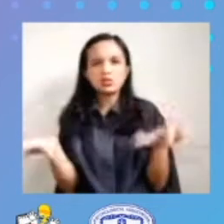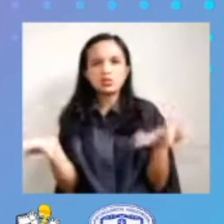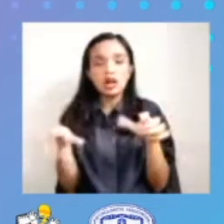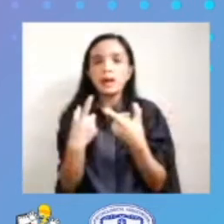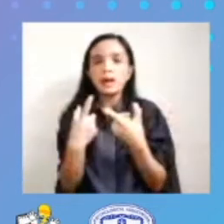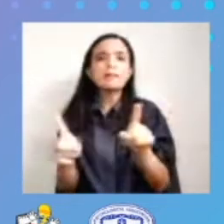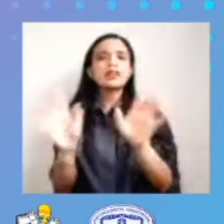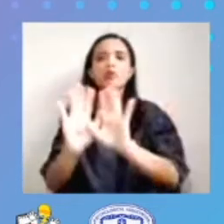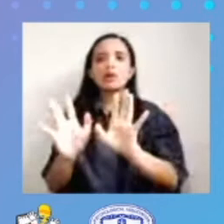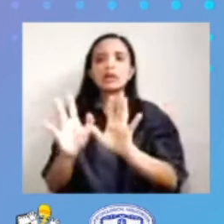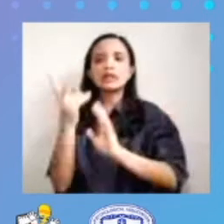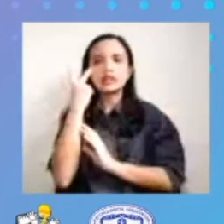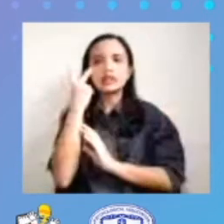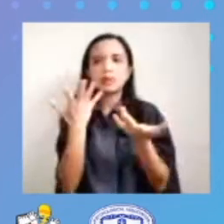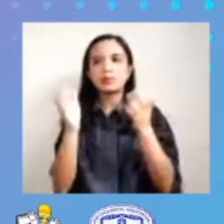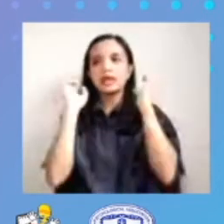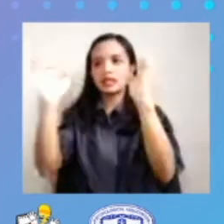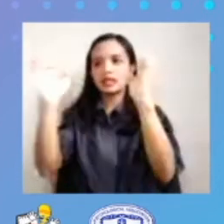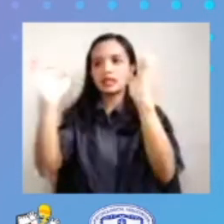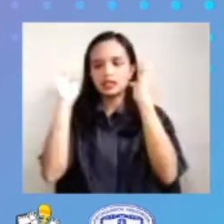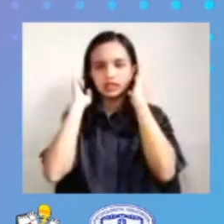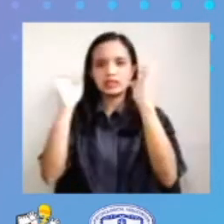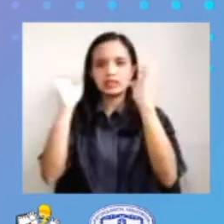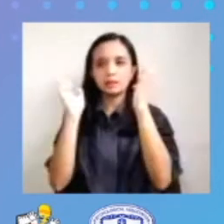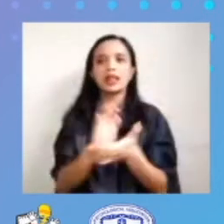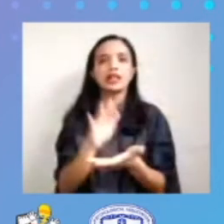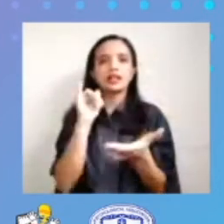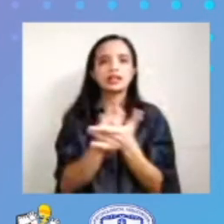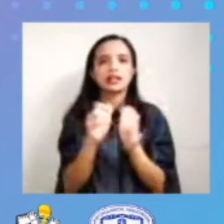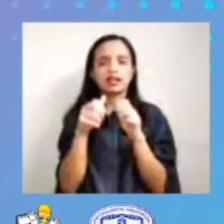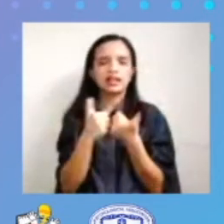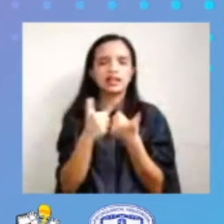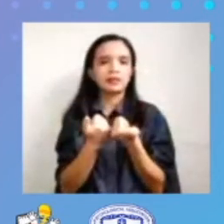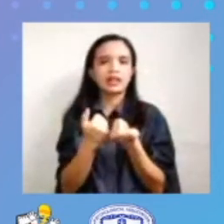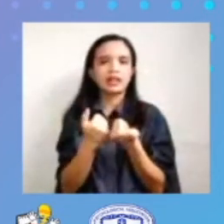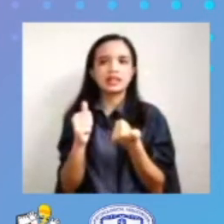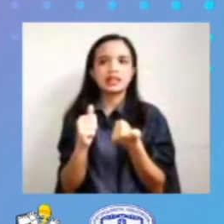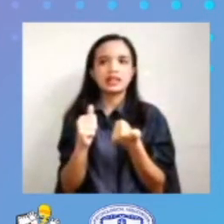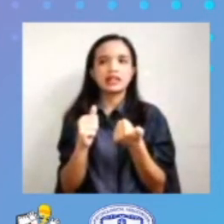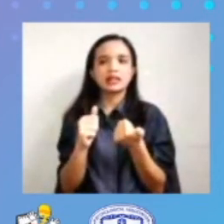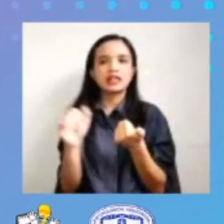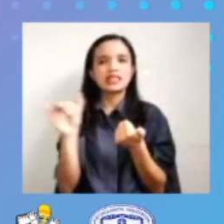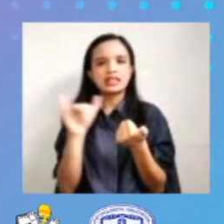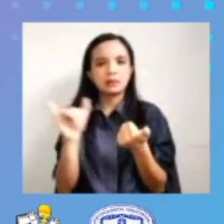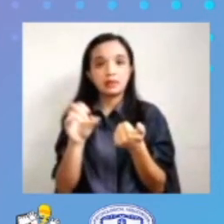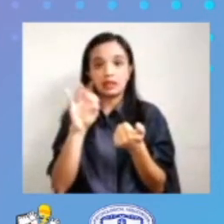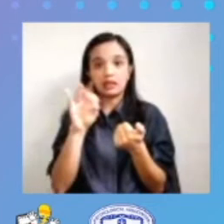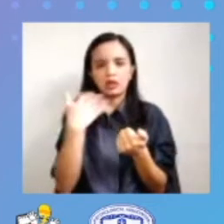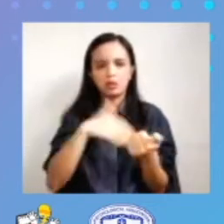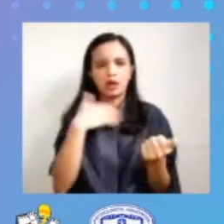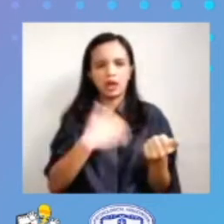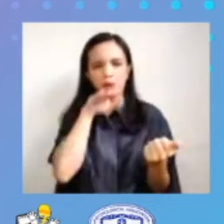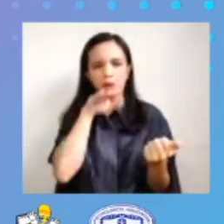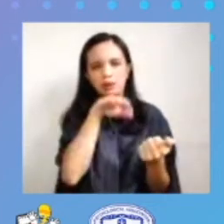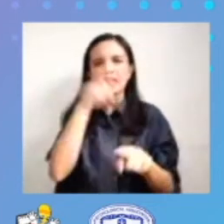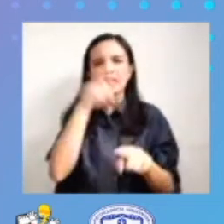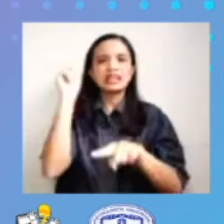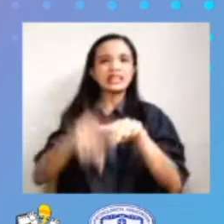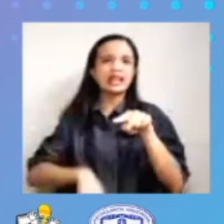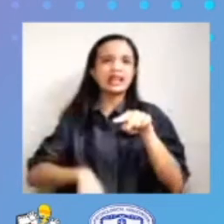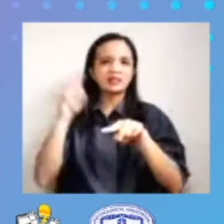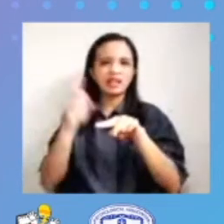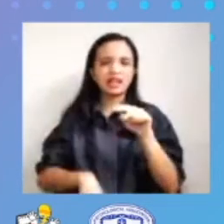from 0 to 100 real quick. You have to, diba, lalo na kung diesel engine po, you need to get ready first. You